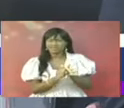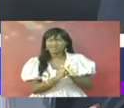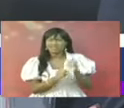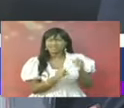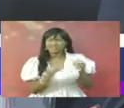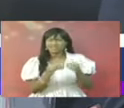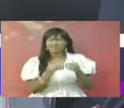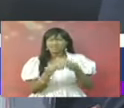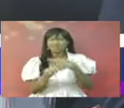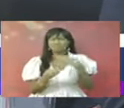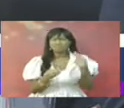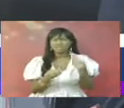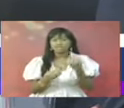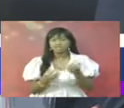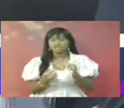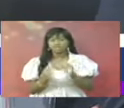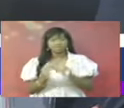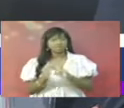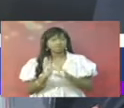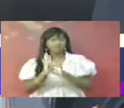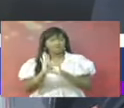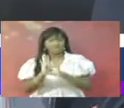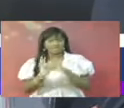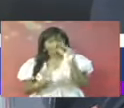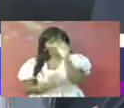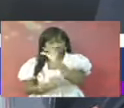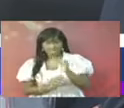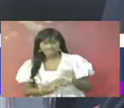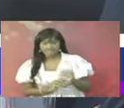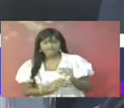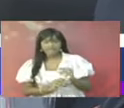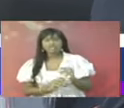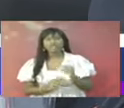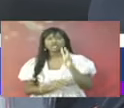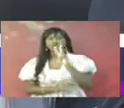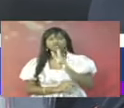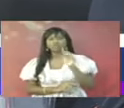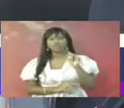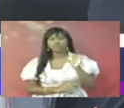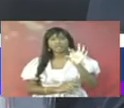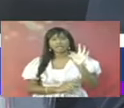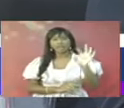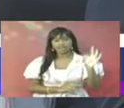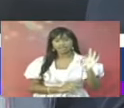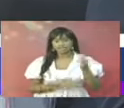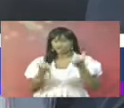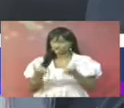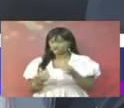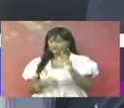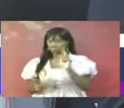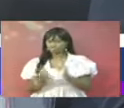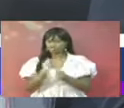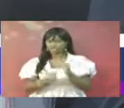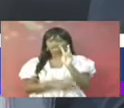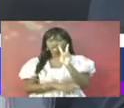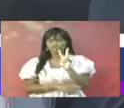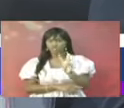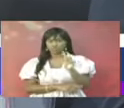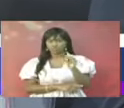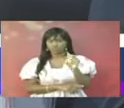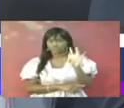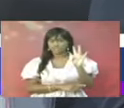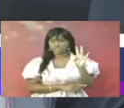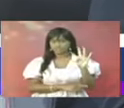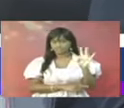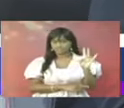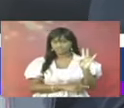country like Italy had a case fatality rate of 2.99. Ours is 2.75 at present, and we were noting that trend that